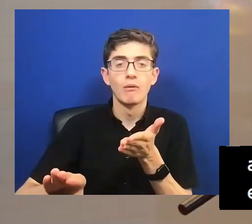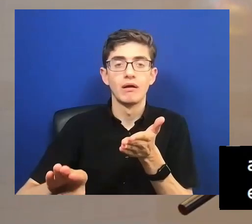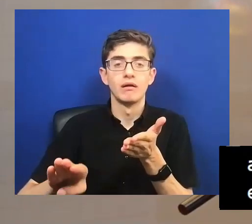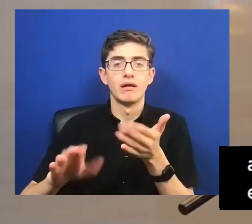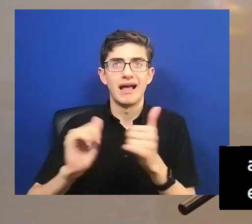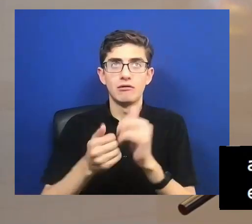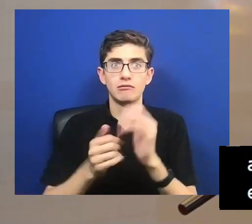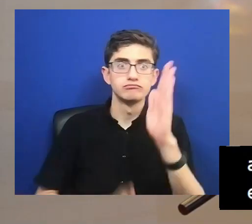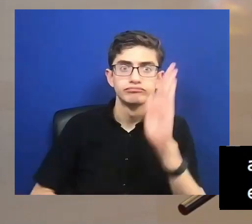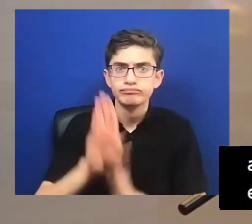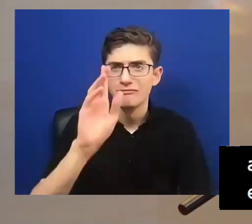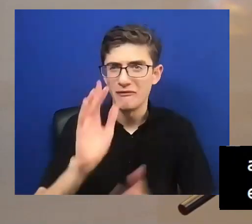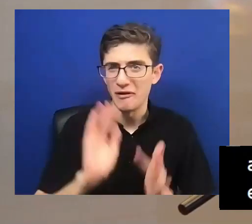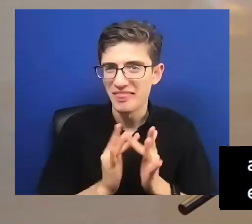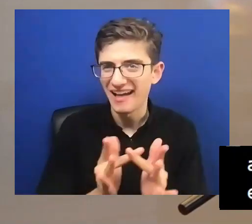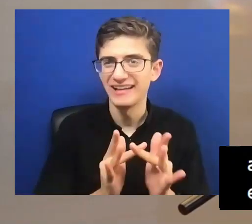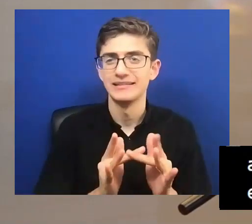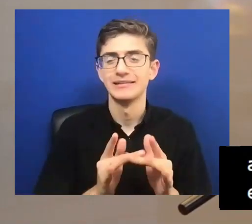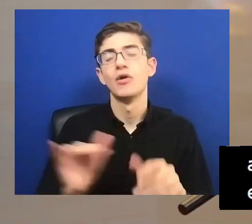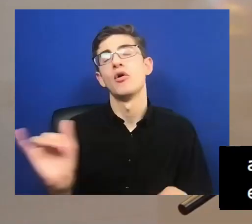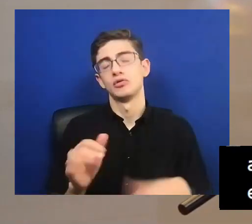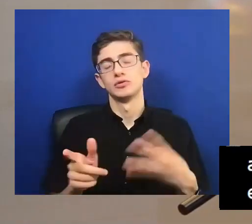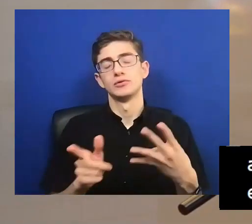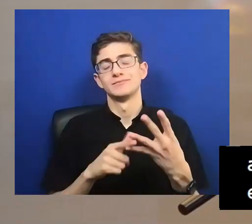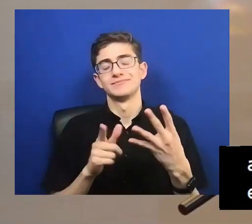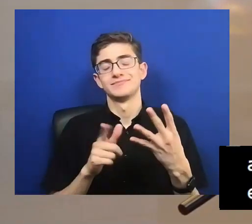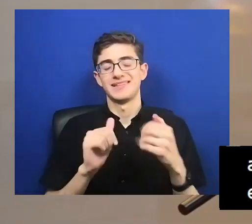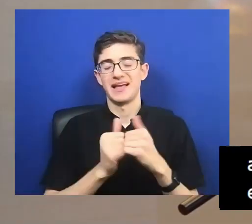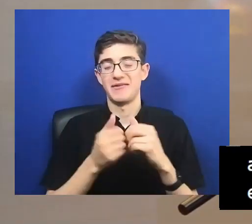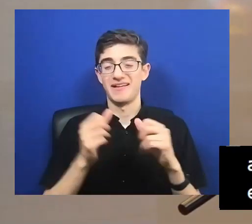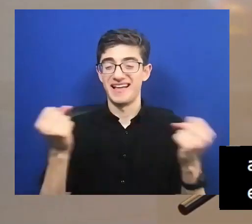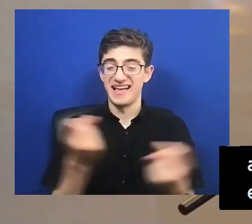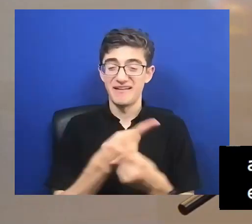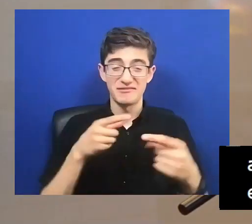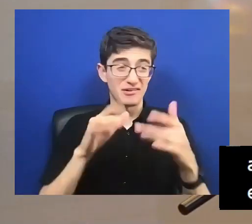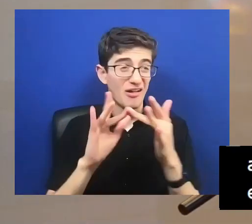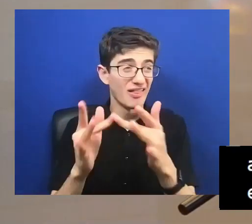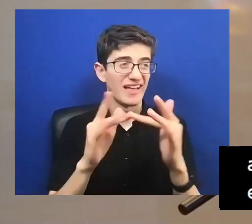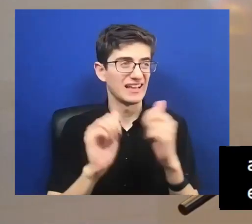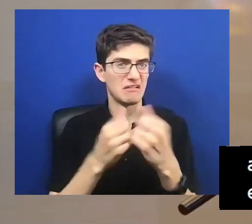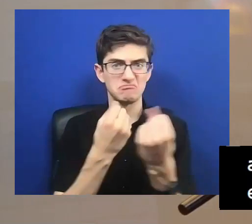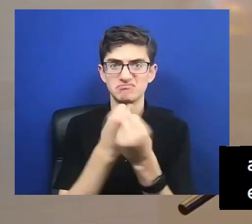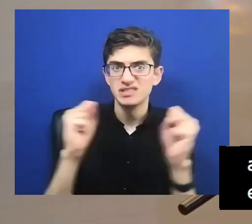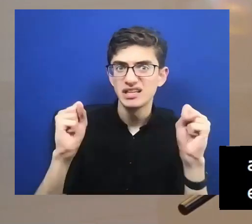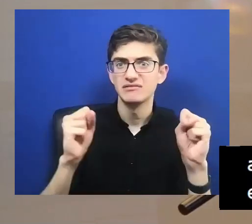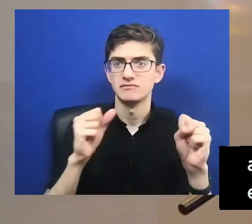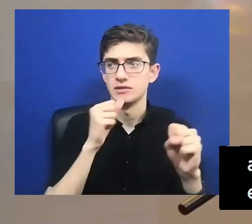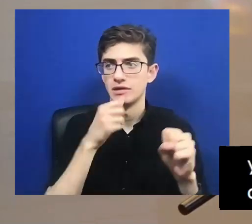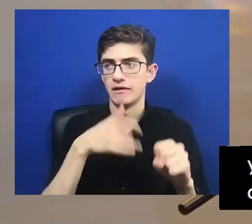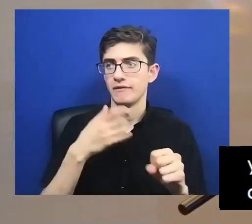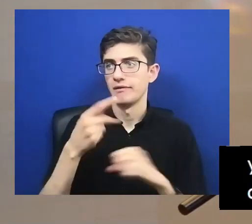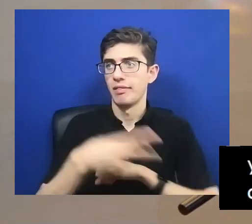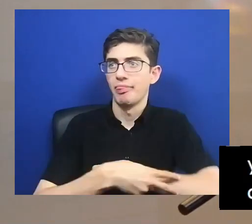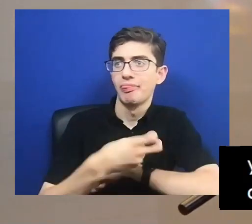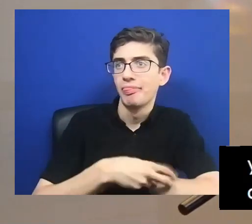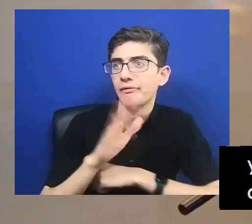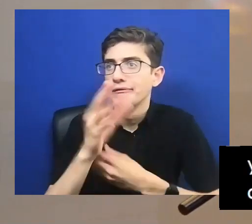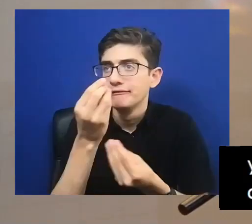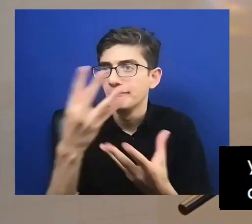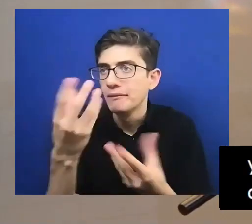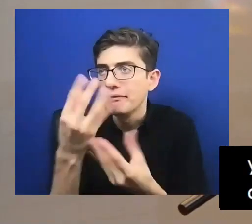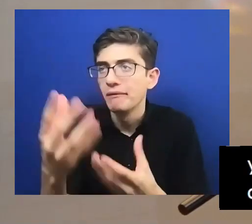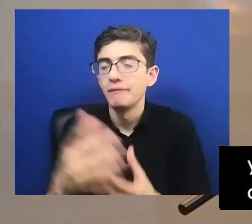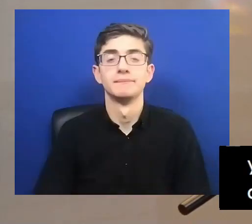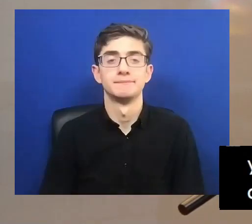and secure when we go online. Following these sessions and in conjunction with other data collection